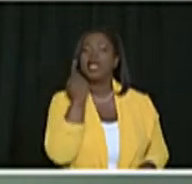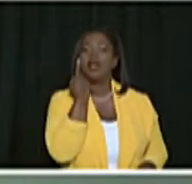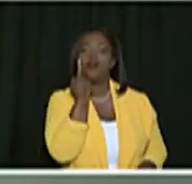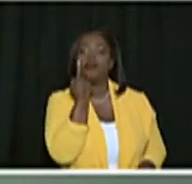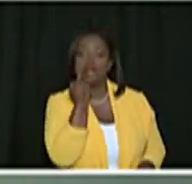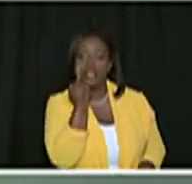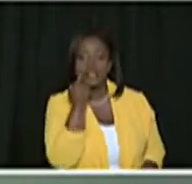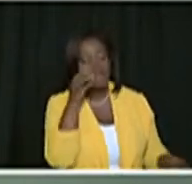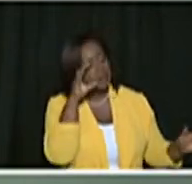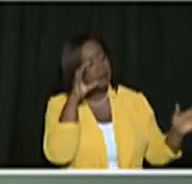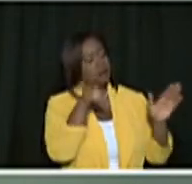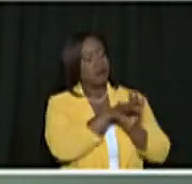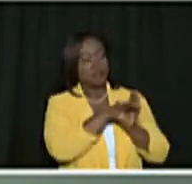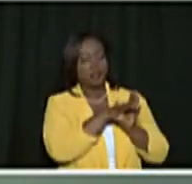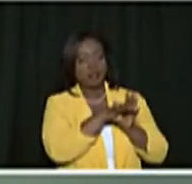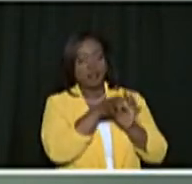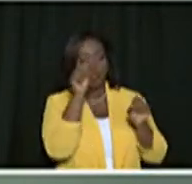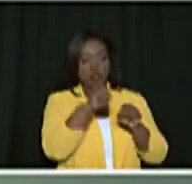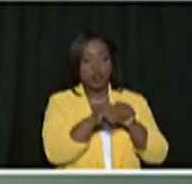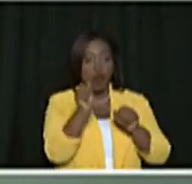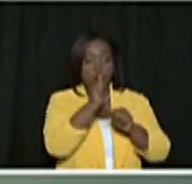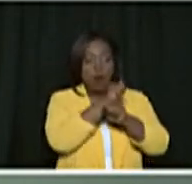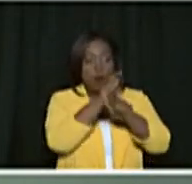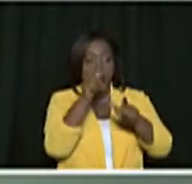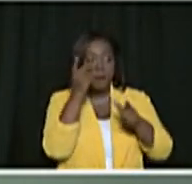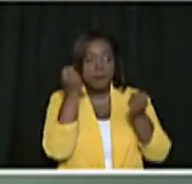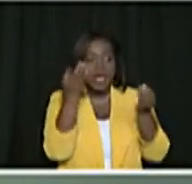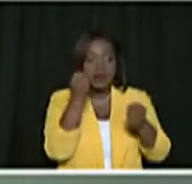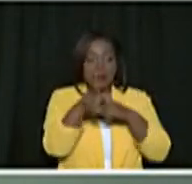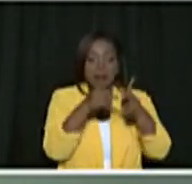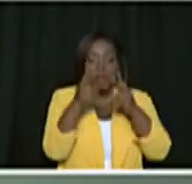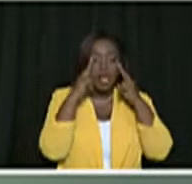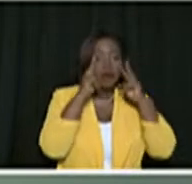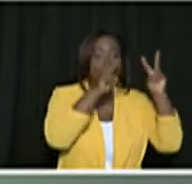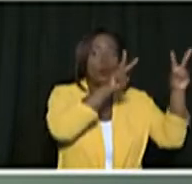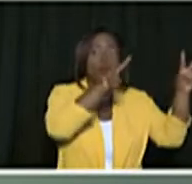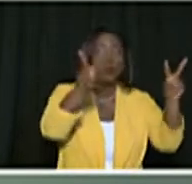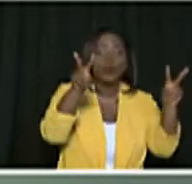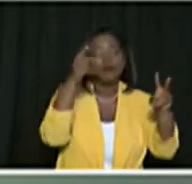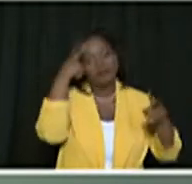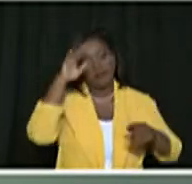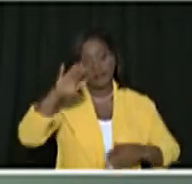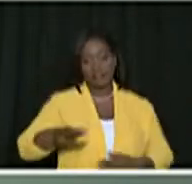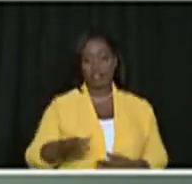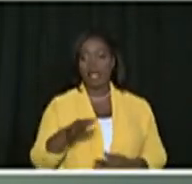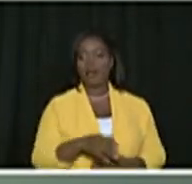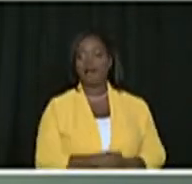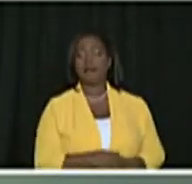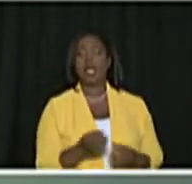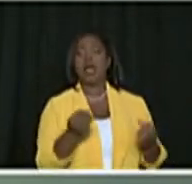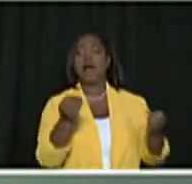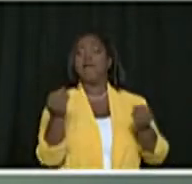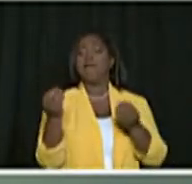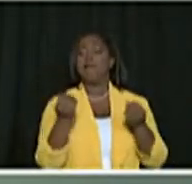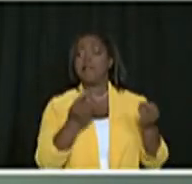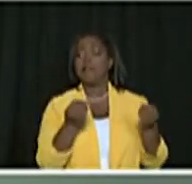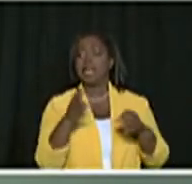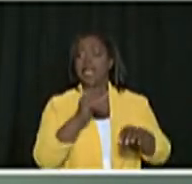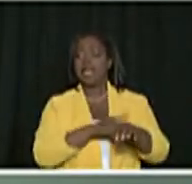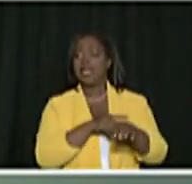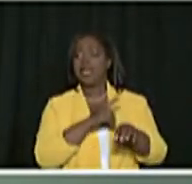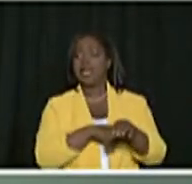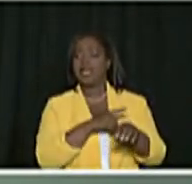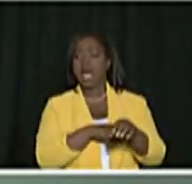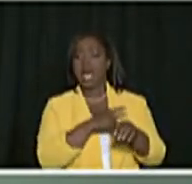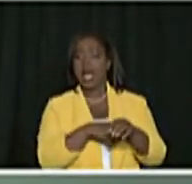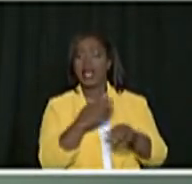can look out. And I will tell you, Dervan, that we have had a number of cases where persons have called in tips to say that they saw this